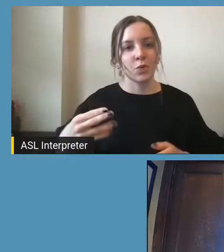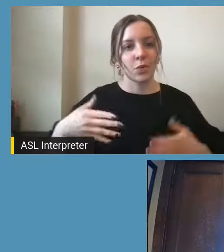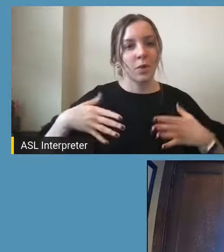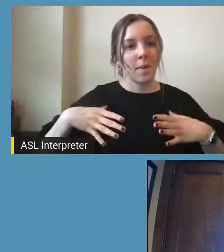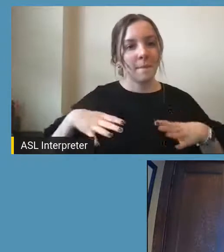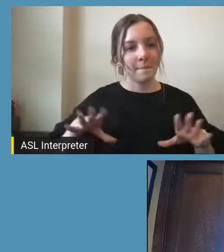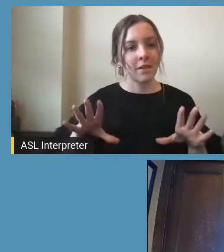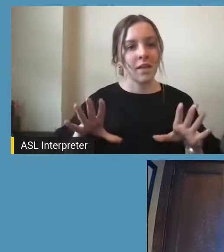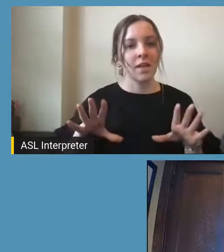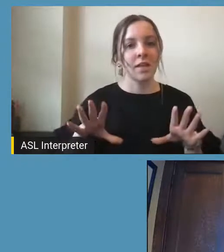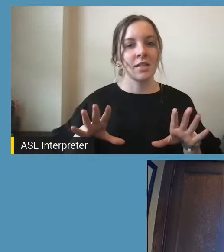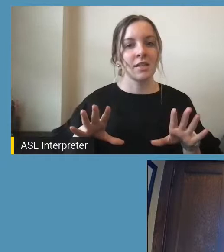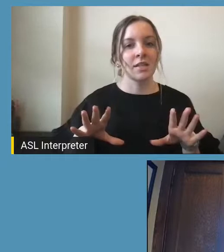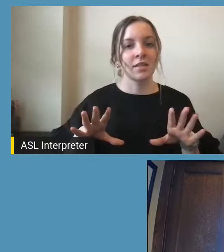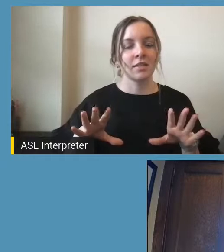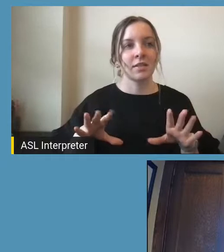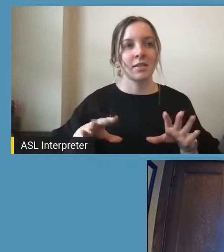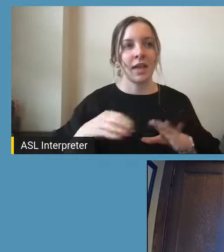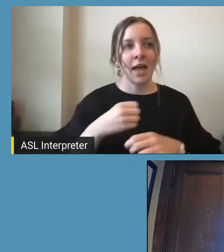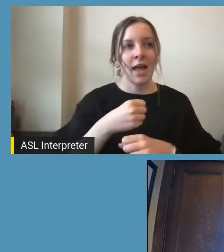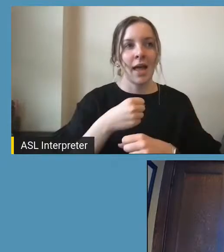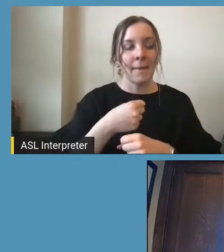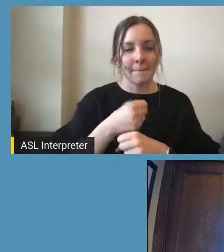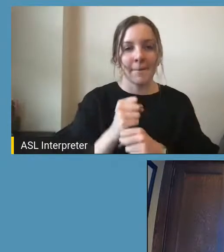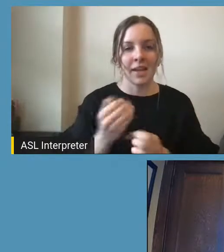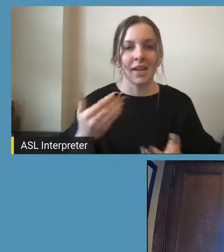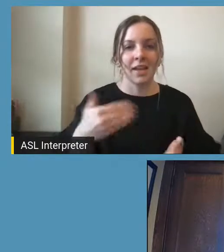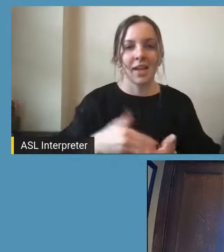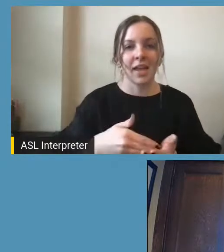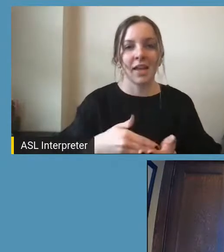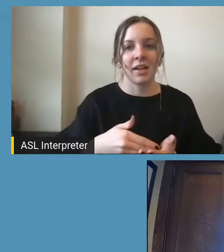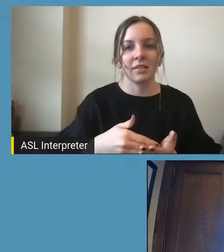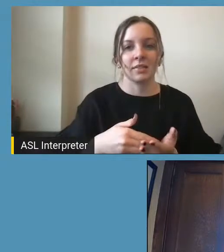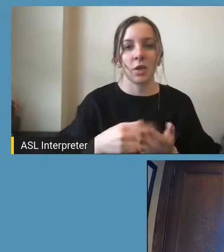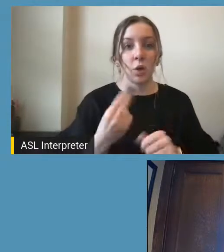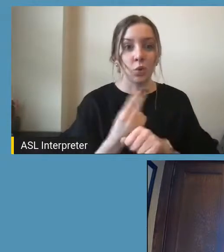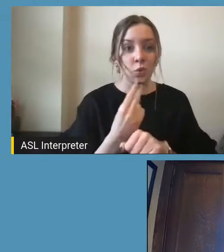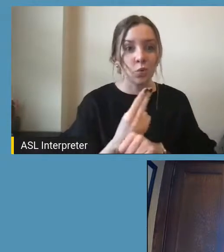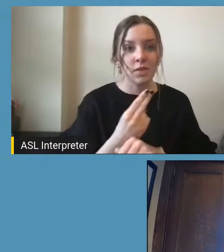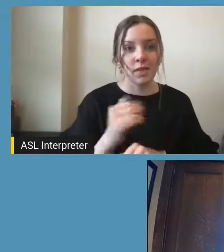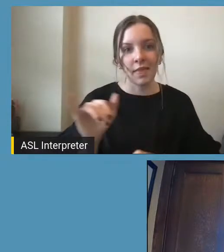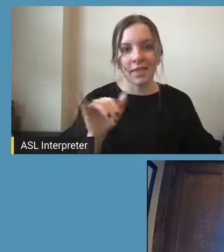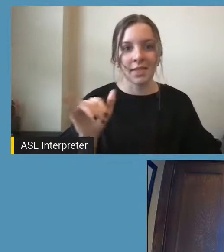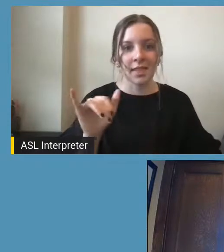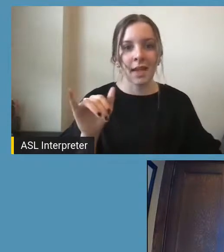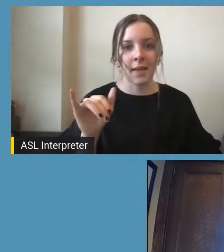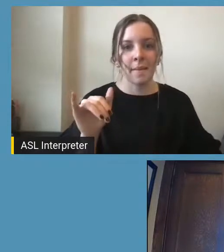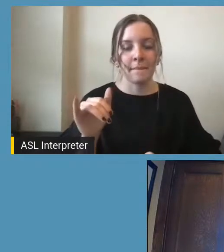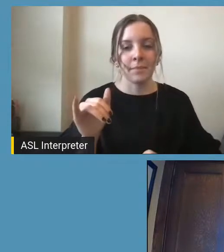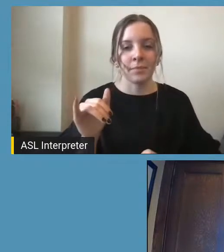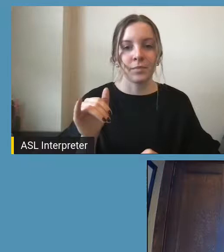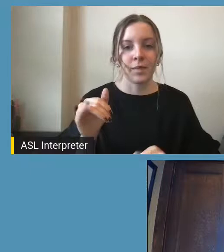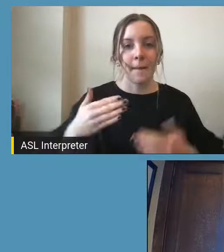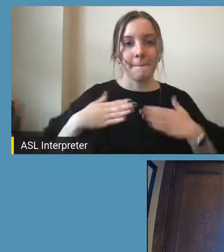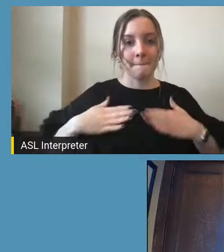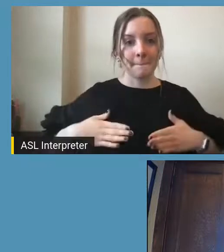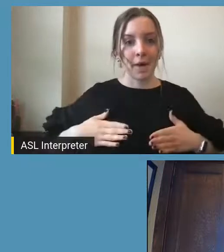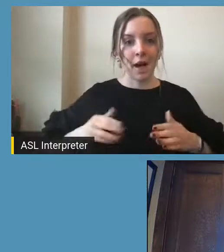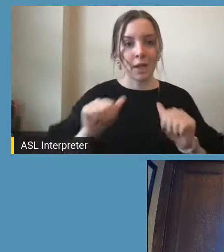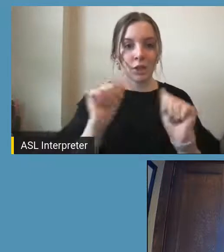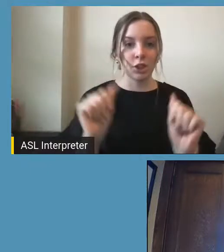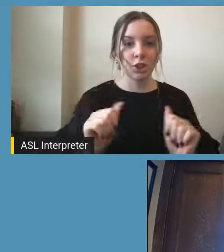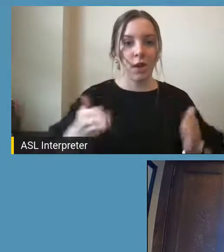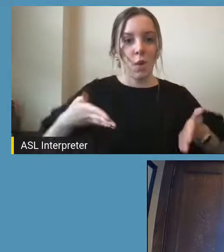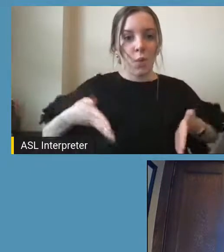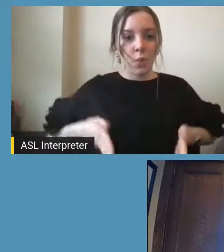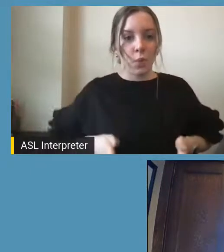especially if it's a body shape and such, because the body shapes will have changed too. We can recreate that body shape to